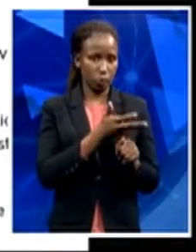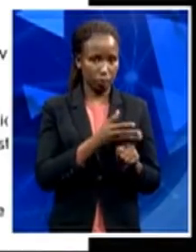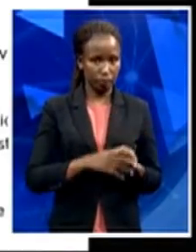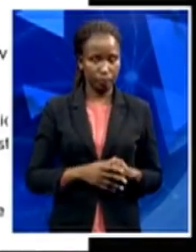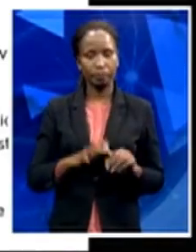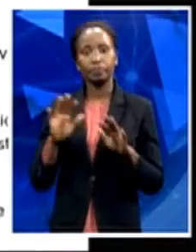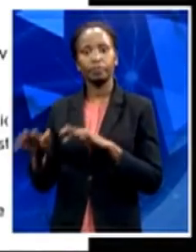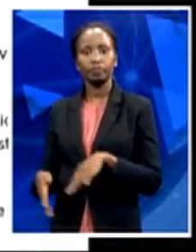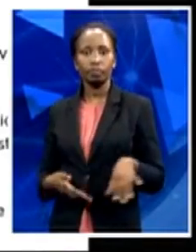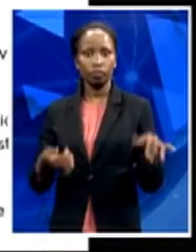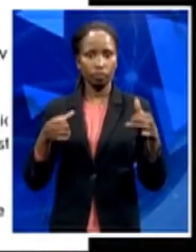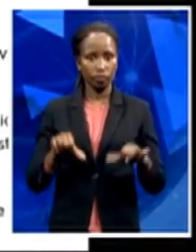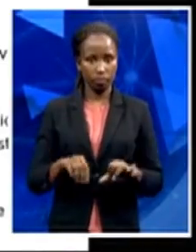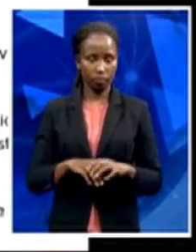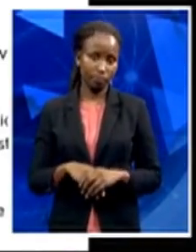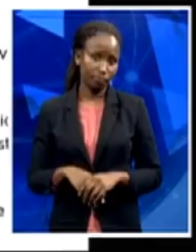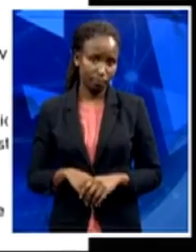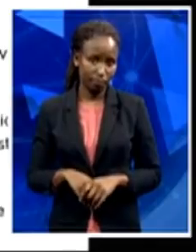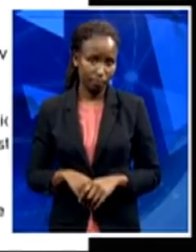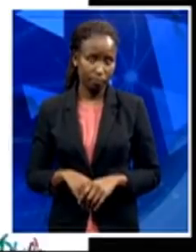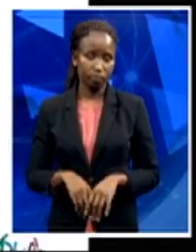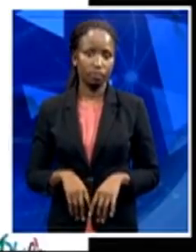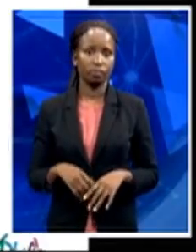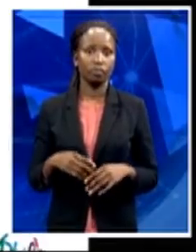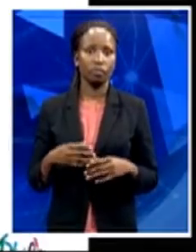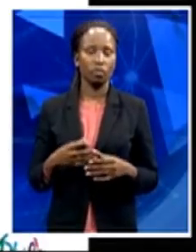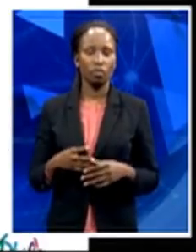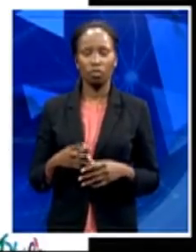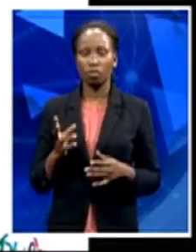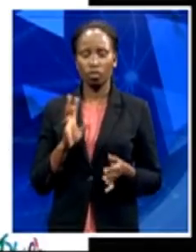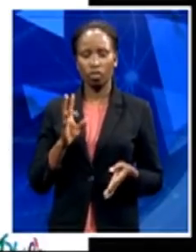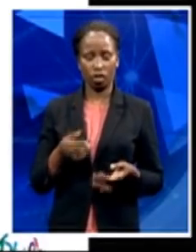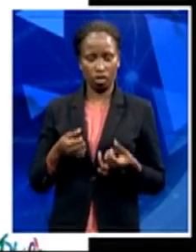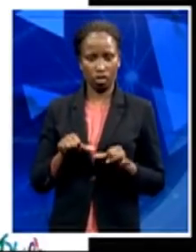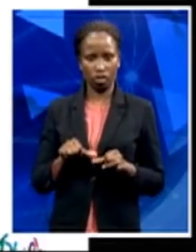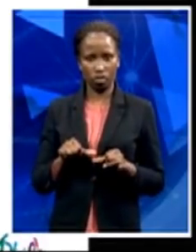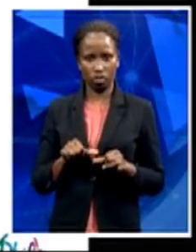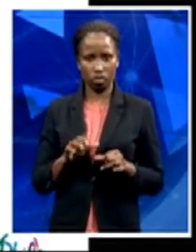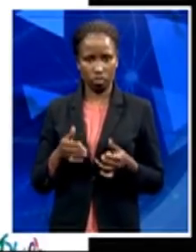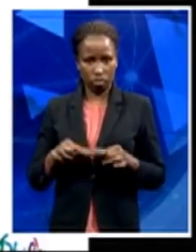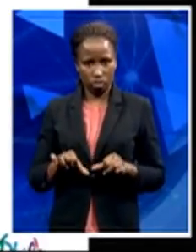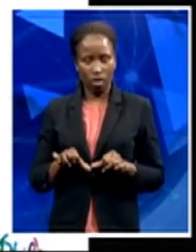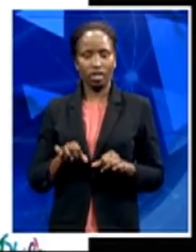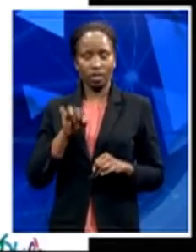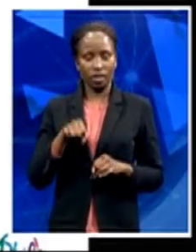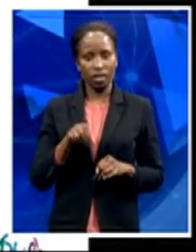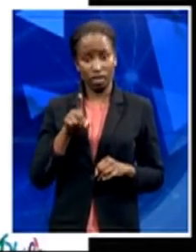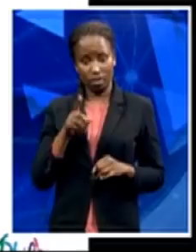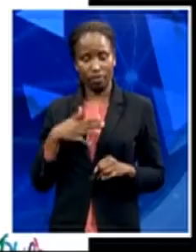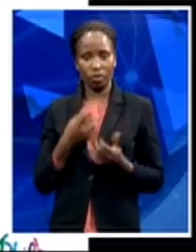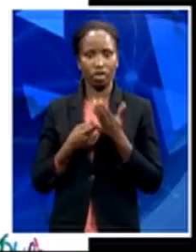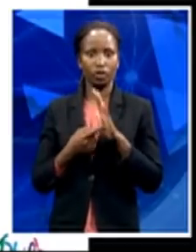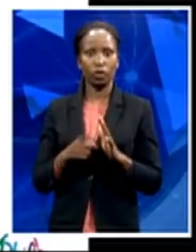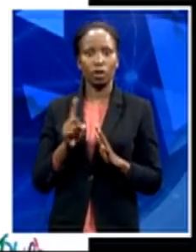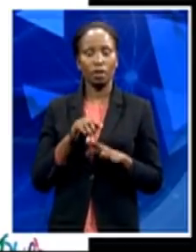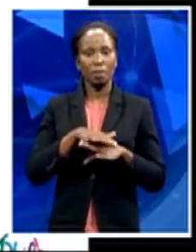So maybe let's move to the next slide. Just want to indicate that the Basic Education Department and Health